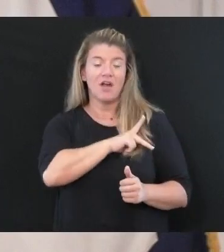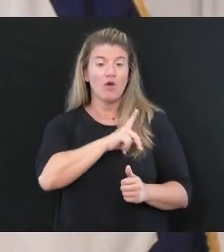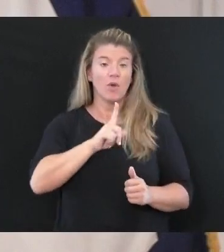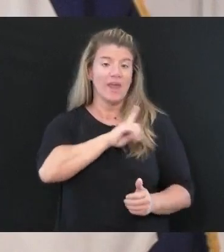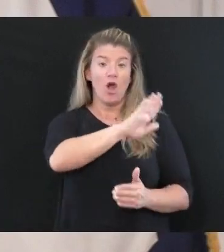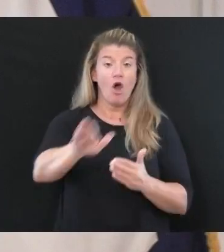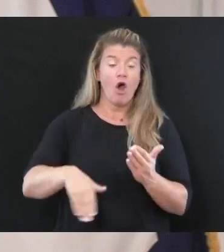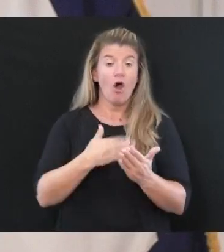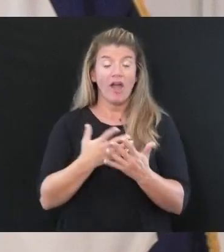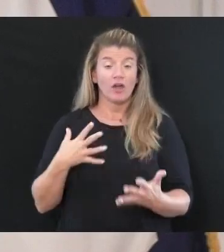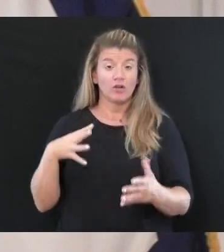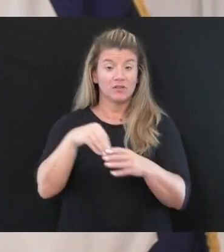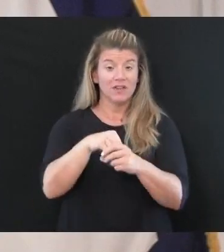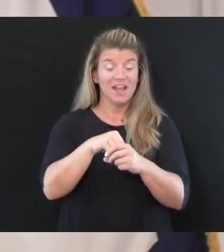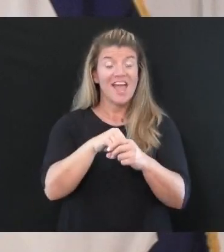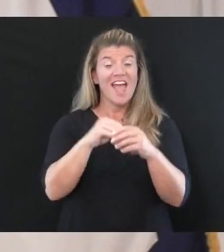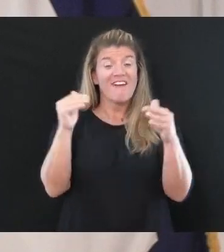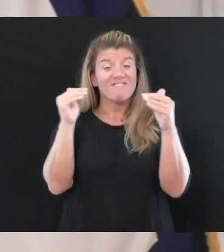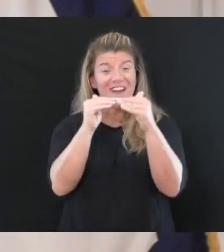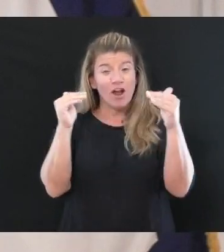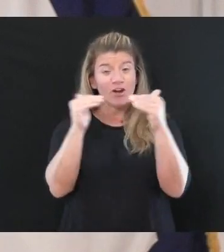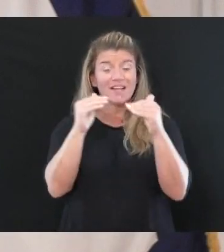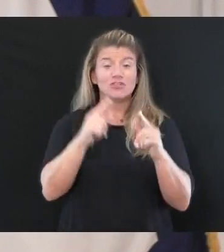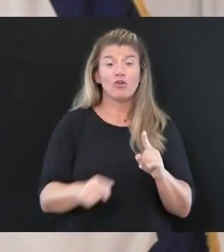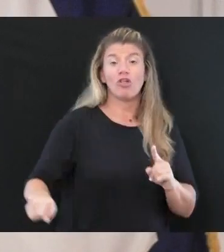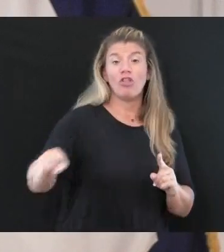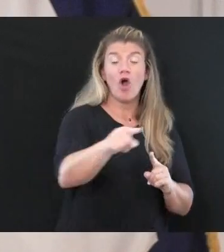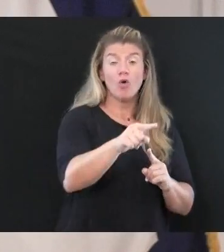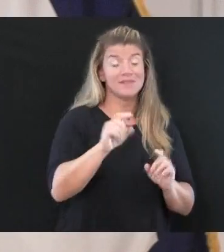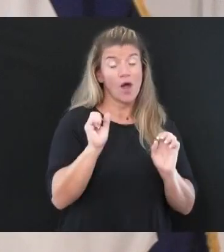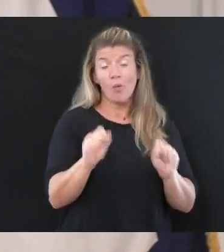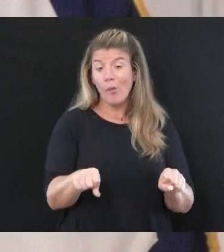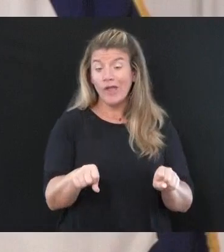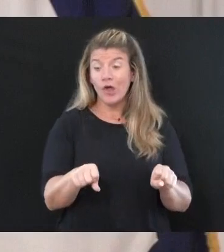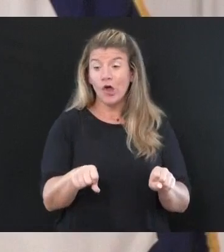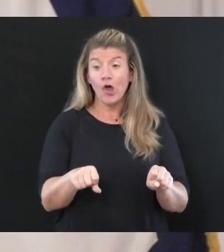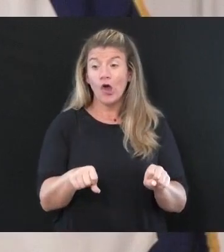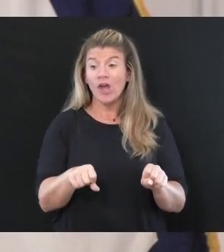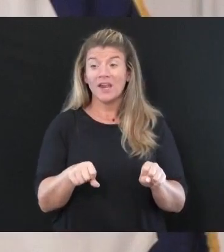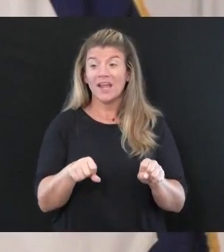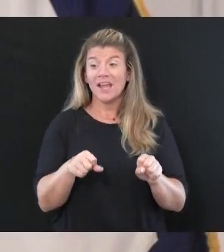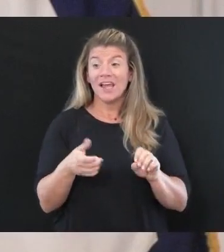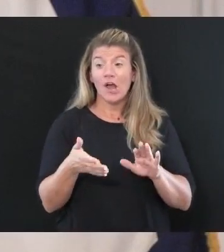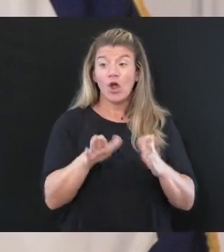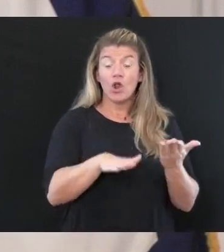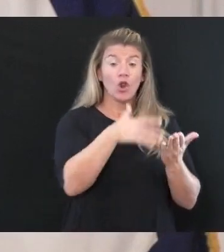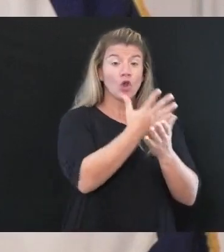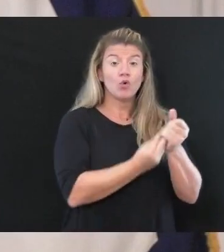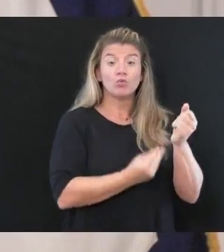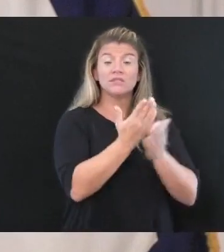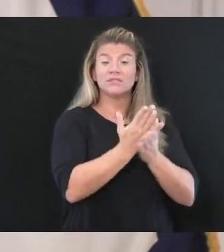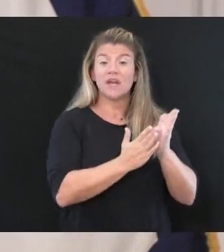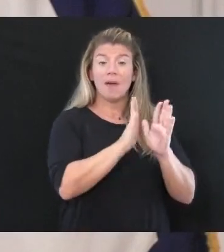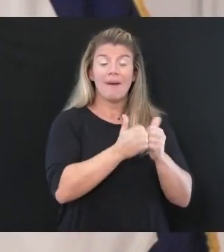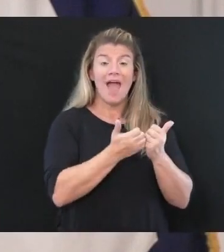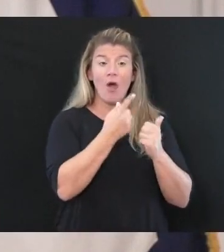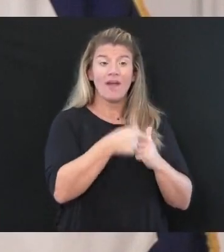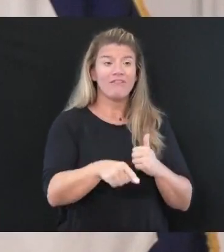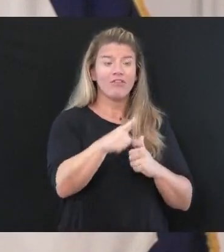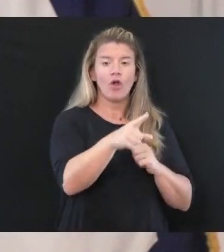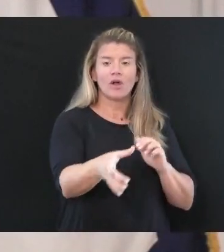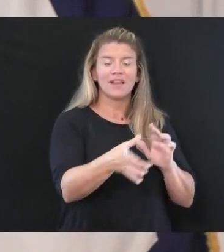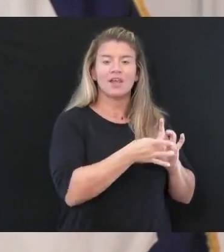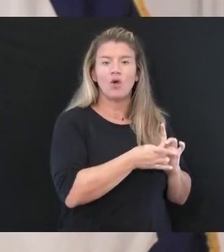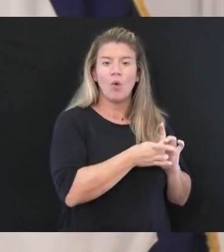all. Fairness to those that we may just lose falling through the cracks that are some way clinging on from